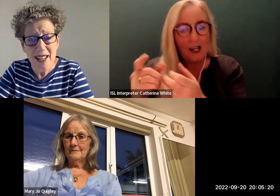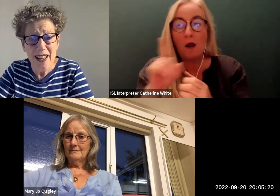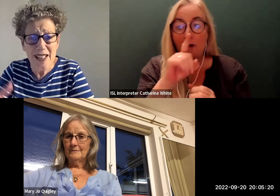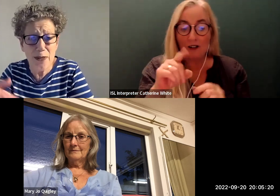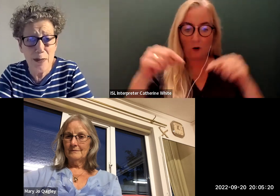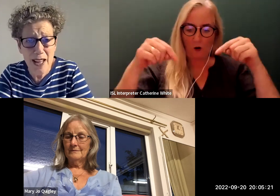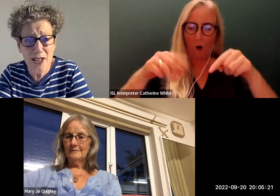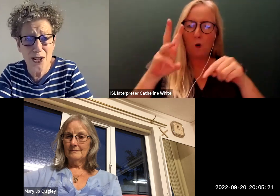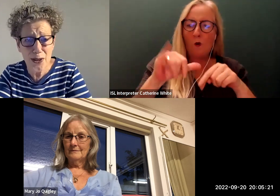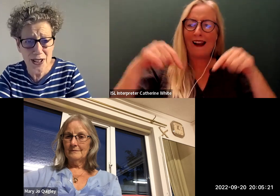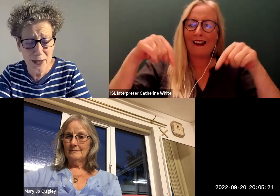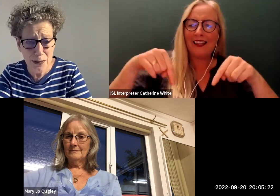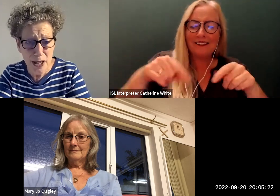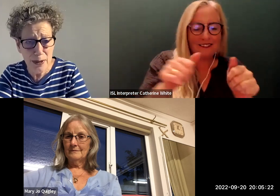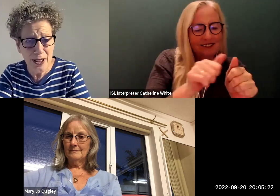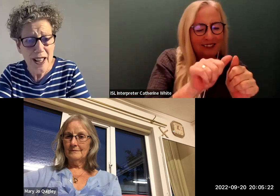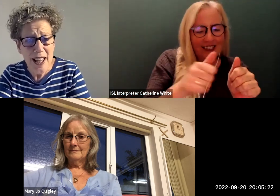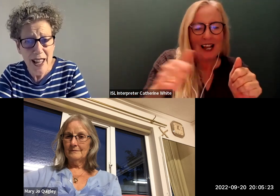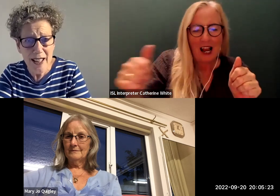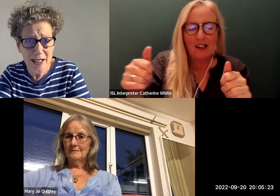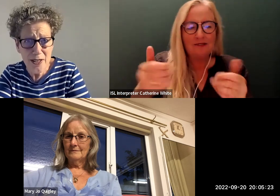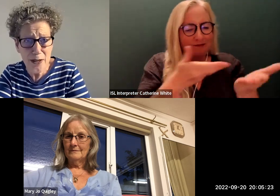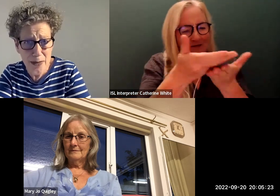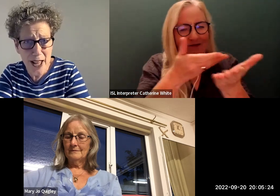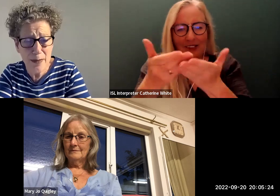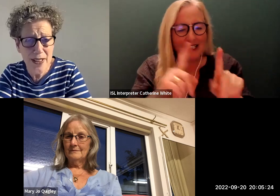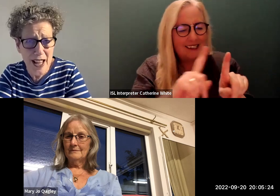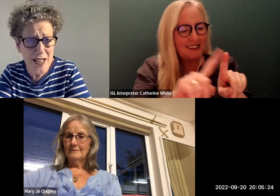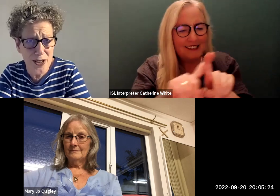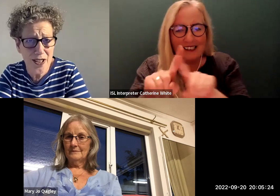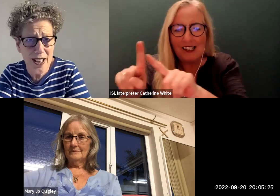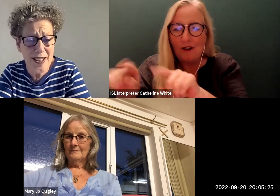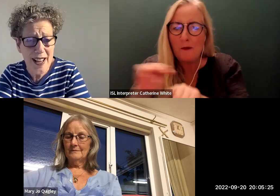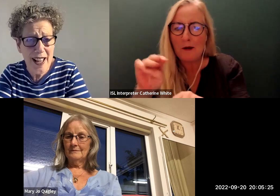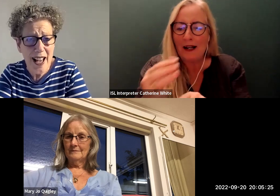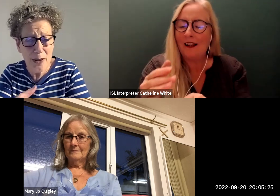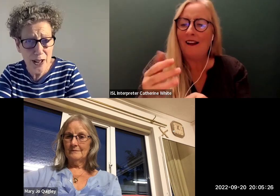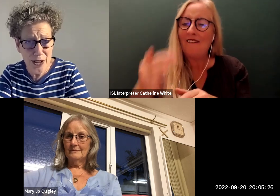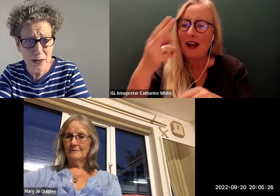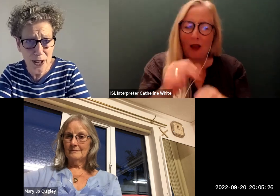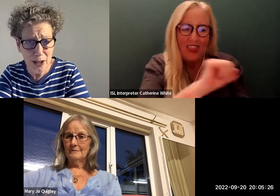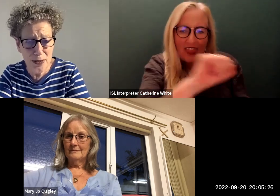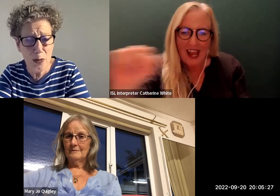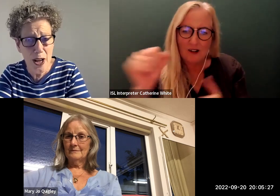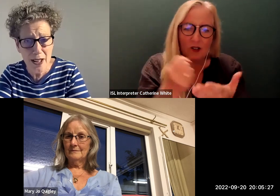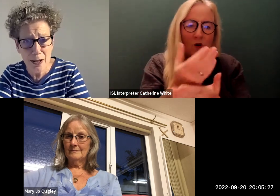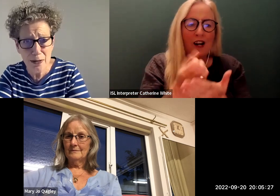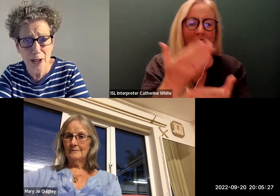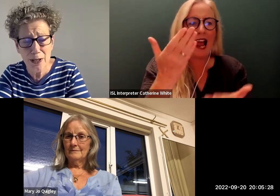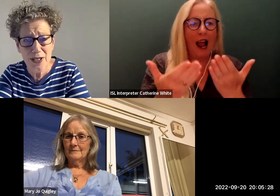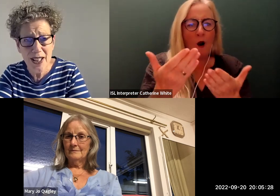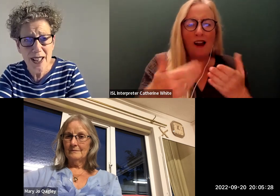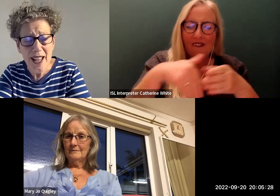this is for me to talk to different people, hear from them, their stories, how they got involved, why they